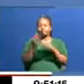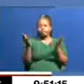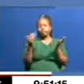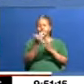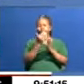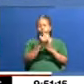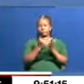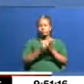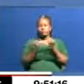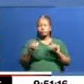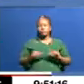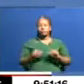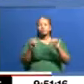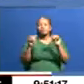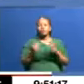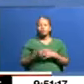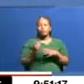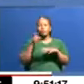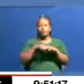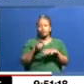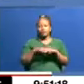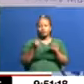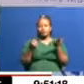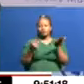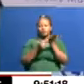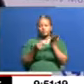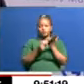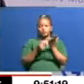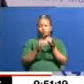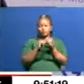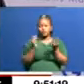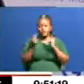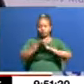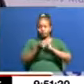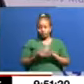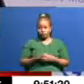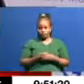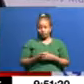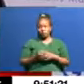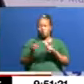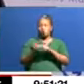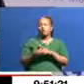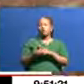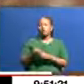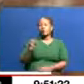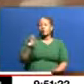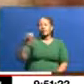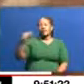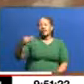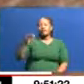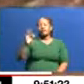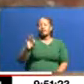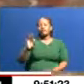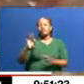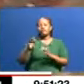really giving us the kind of digital penetration that we're looking for. Meanwhile, HF Group bounced back from loss-making